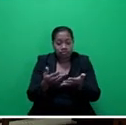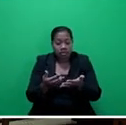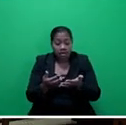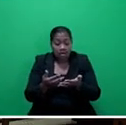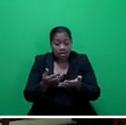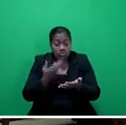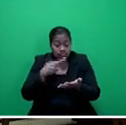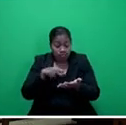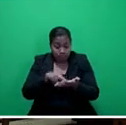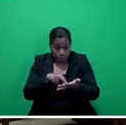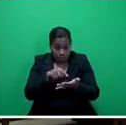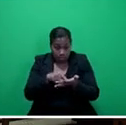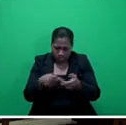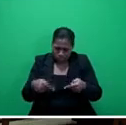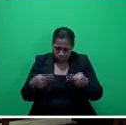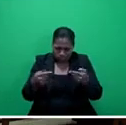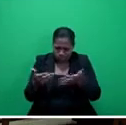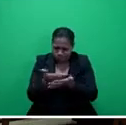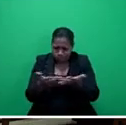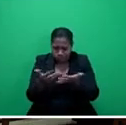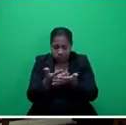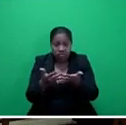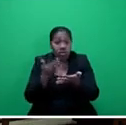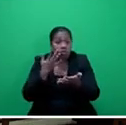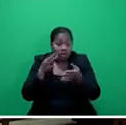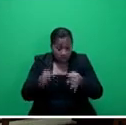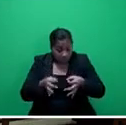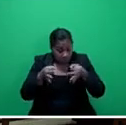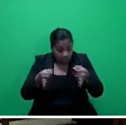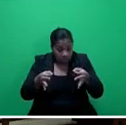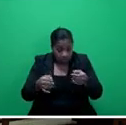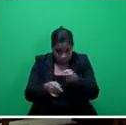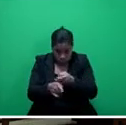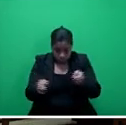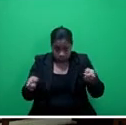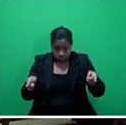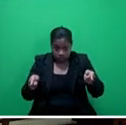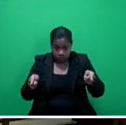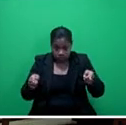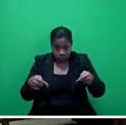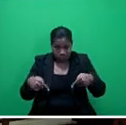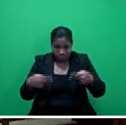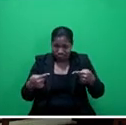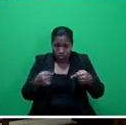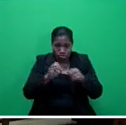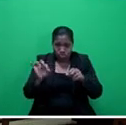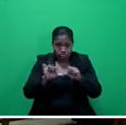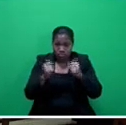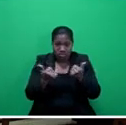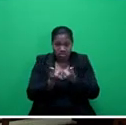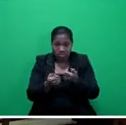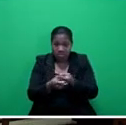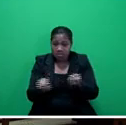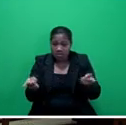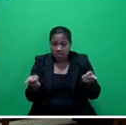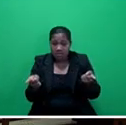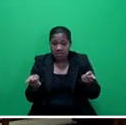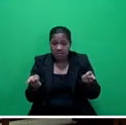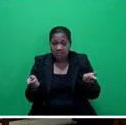is initiated at a future sitting. Does any member oppose?